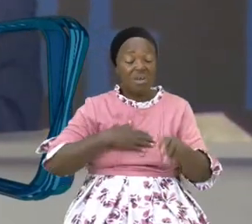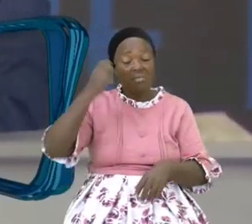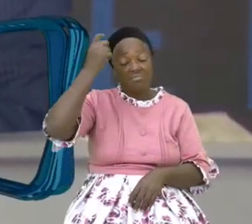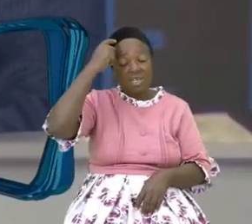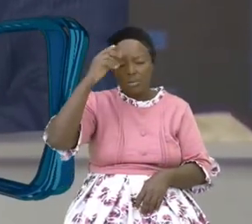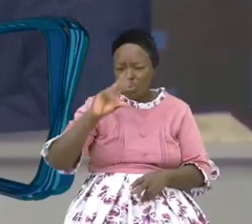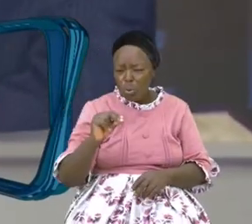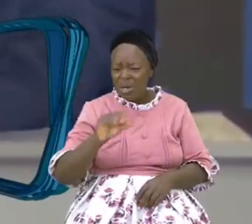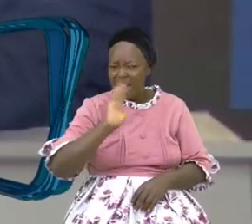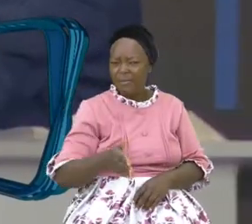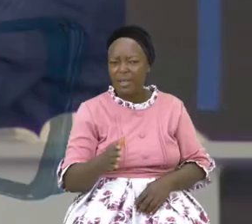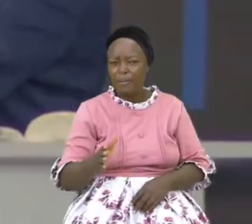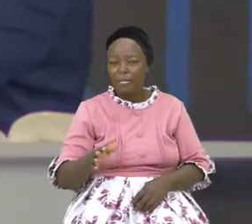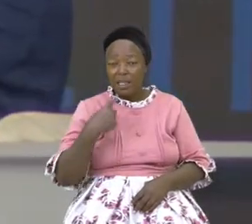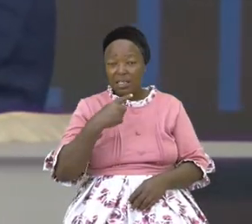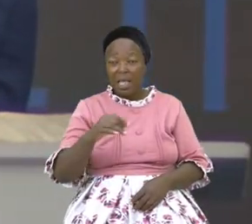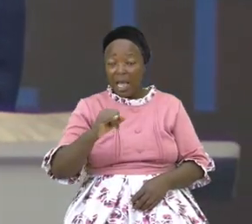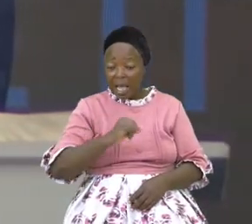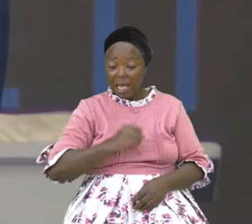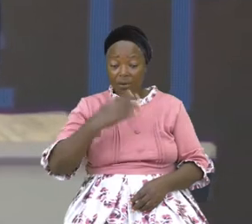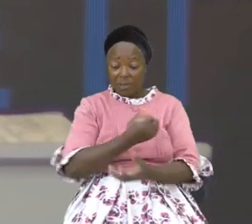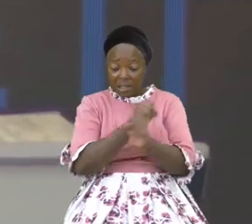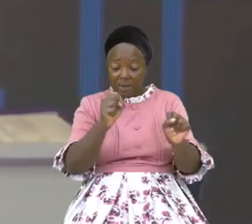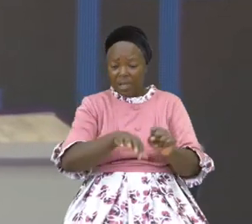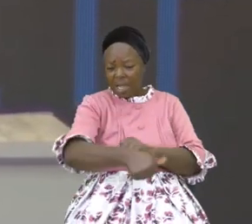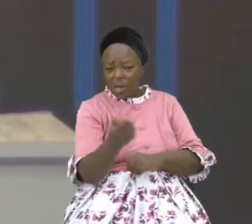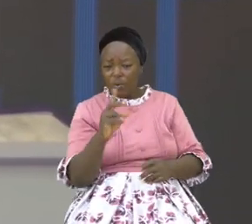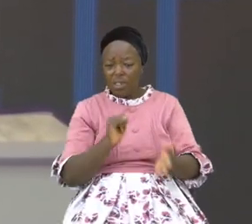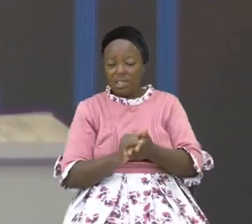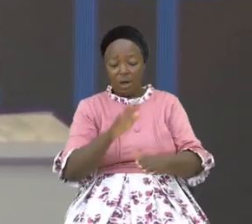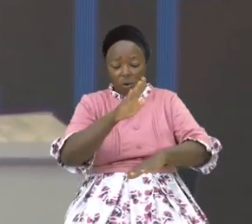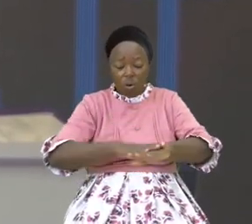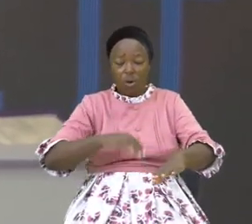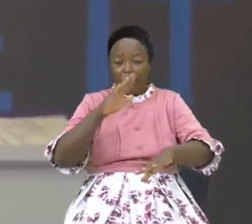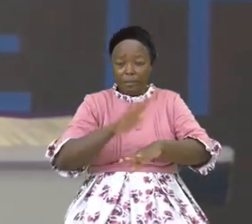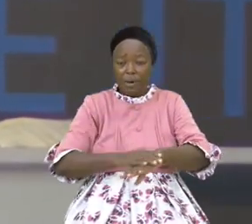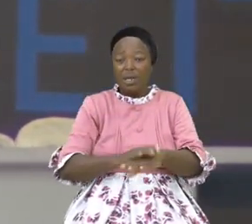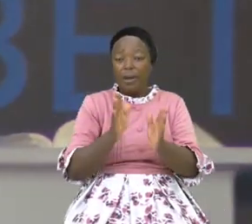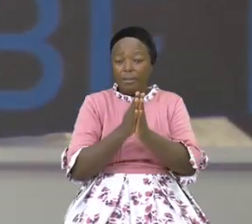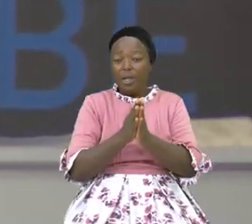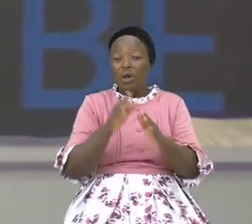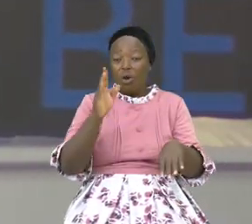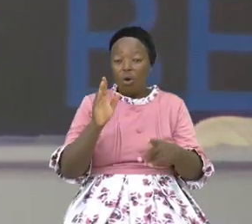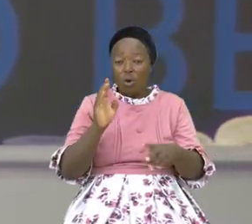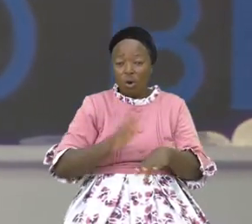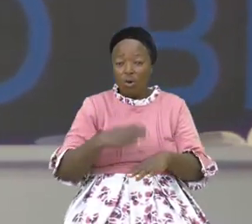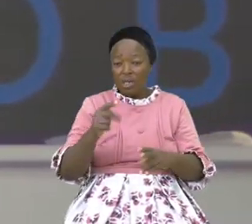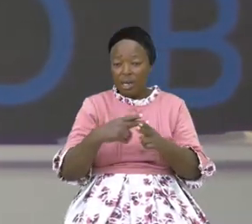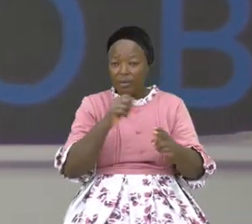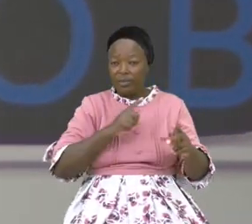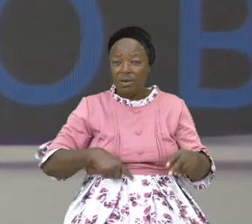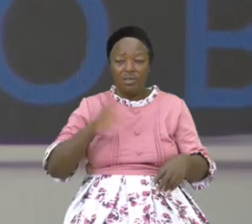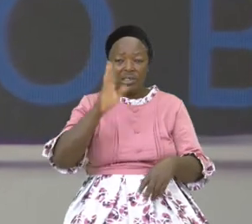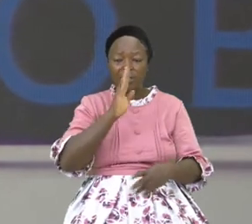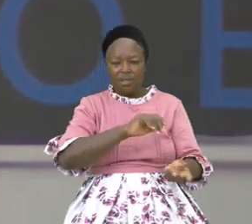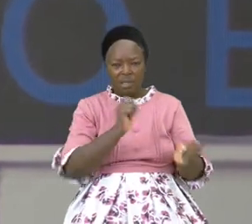say, whosoever shall call on the name of the Lord shall be saved. And God will never